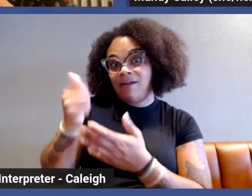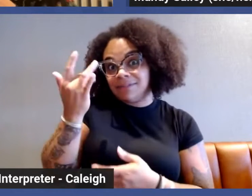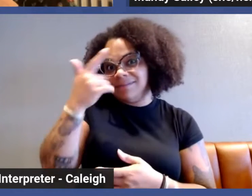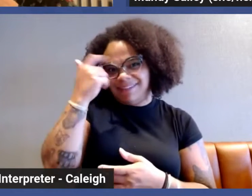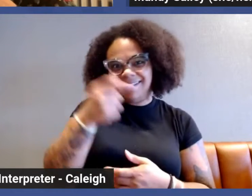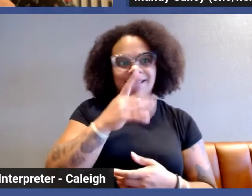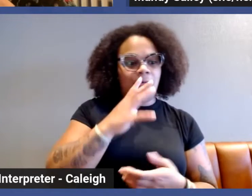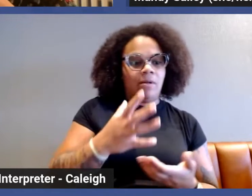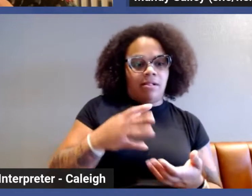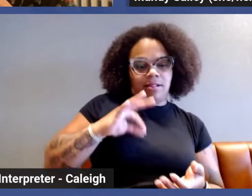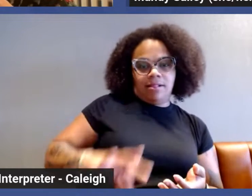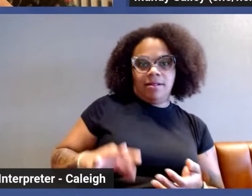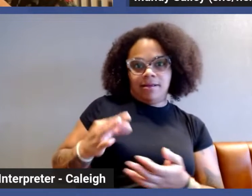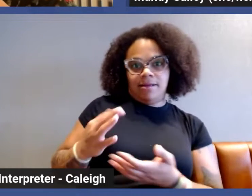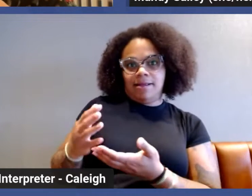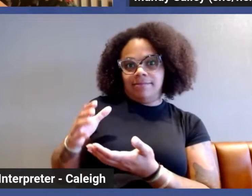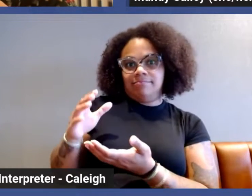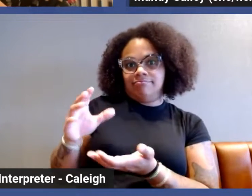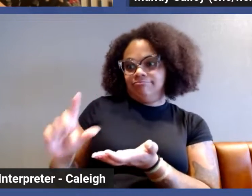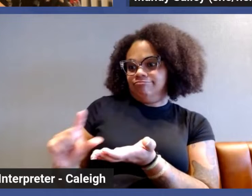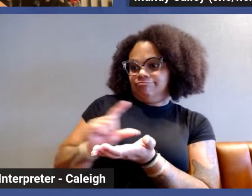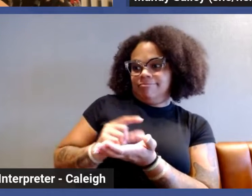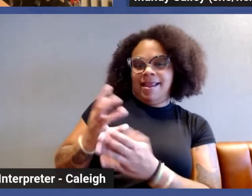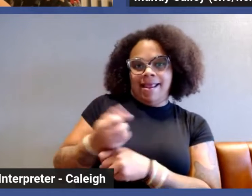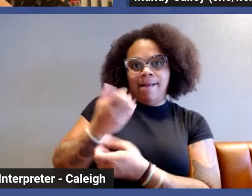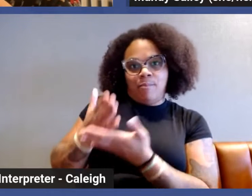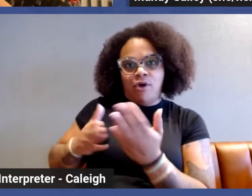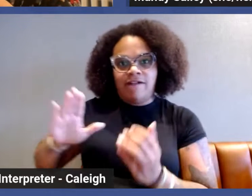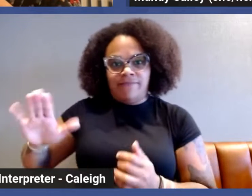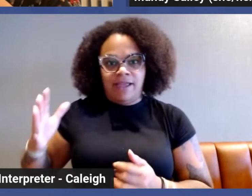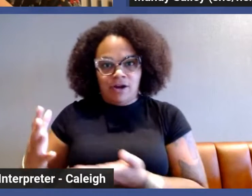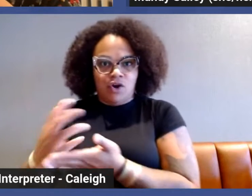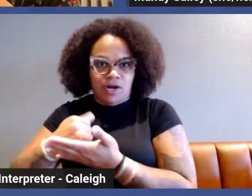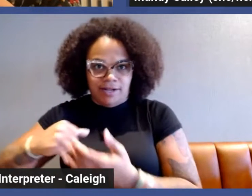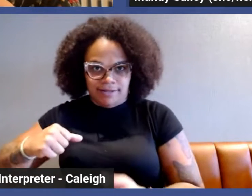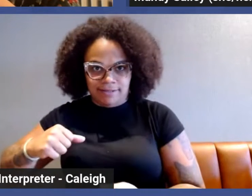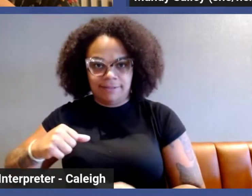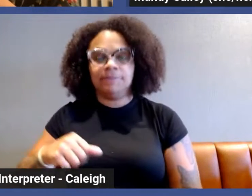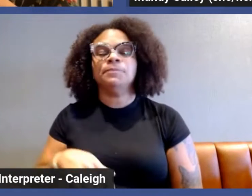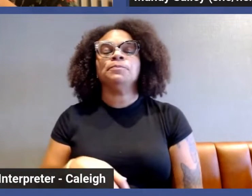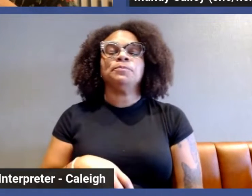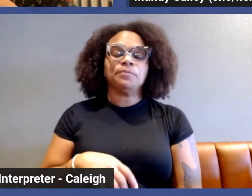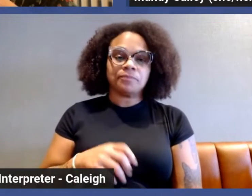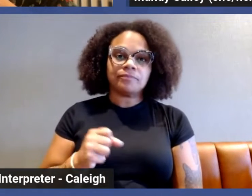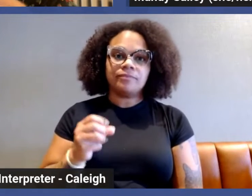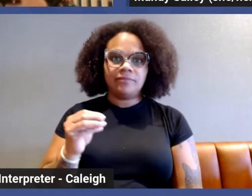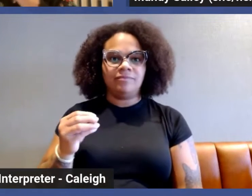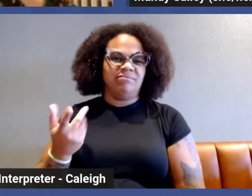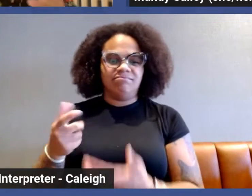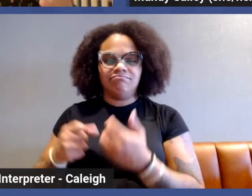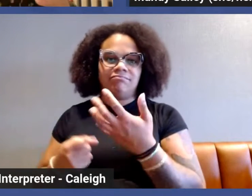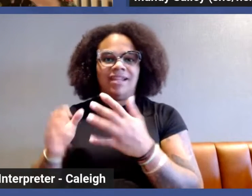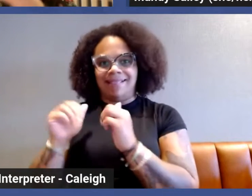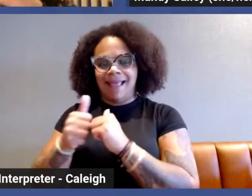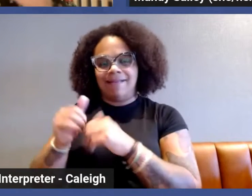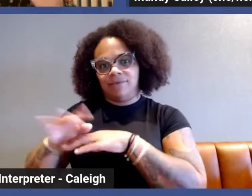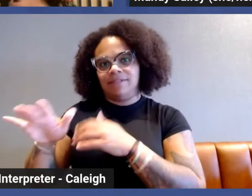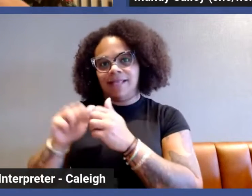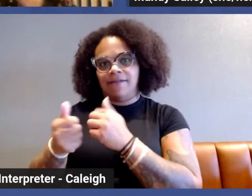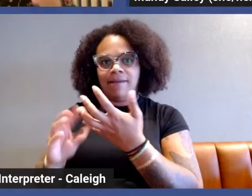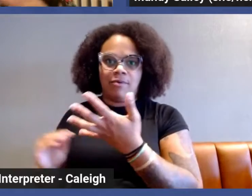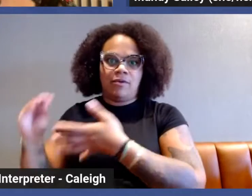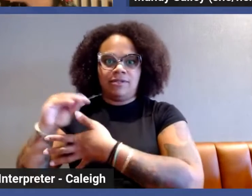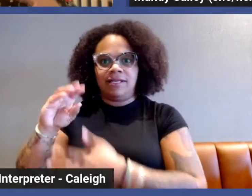on there in terms of how the professionalization of OnlyFans and that sort of thing has also influenced this